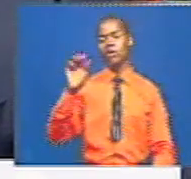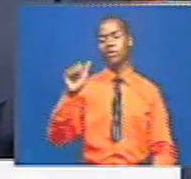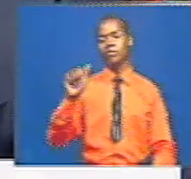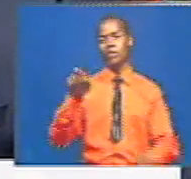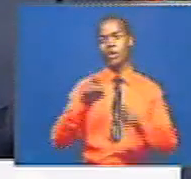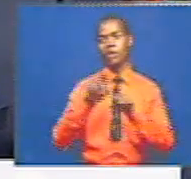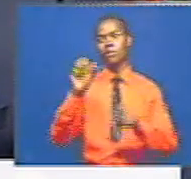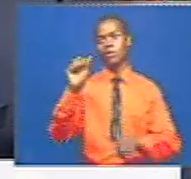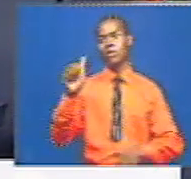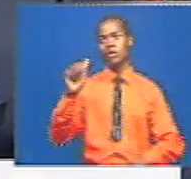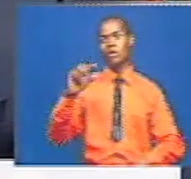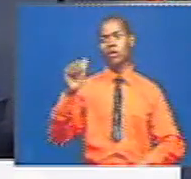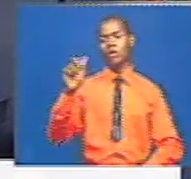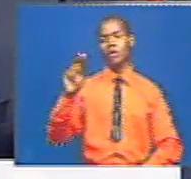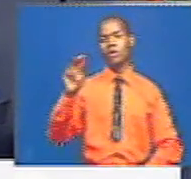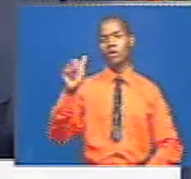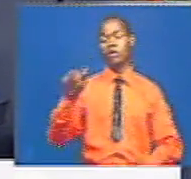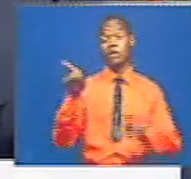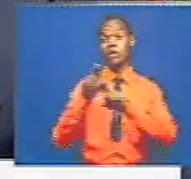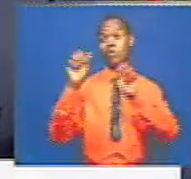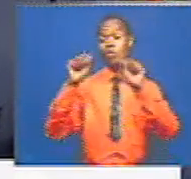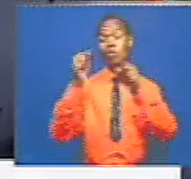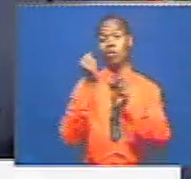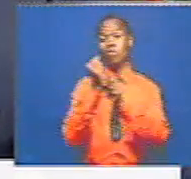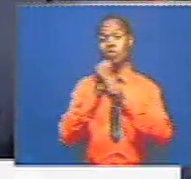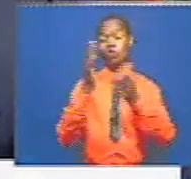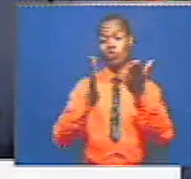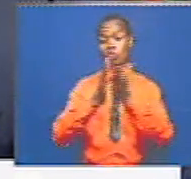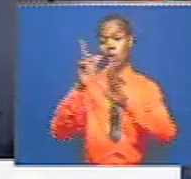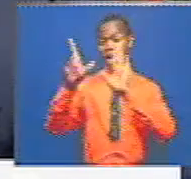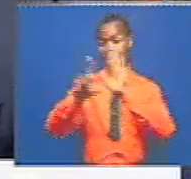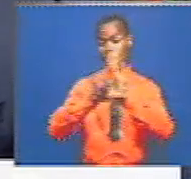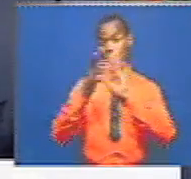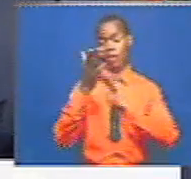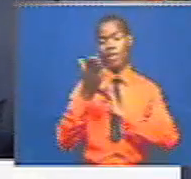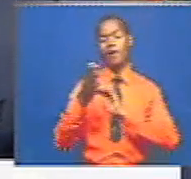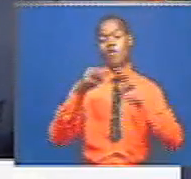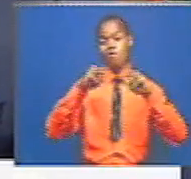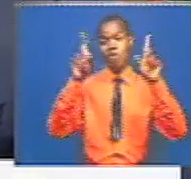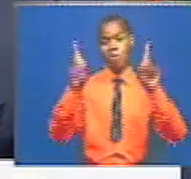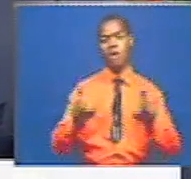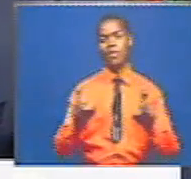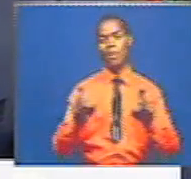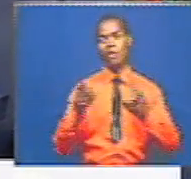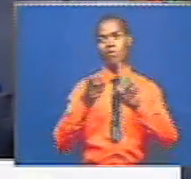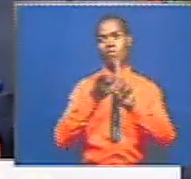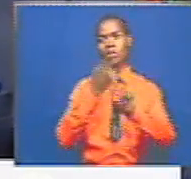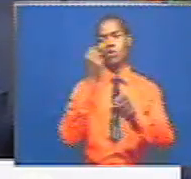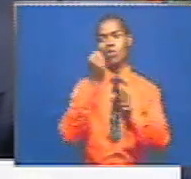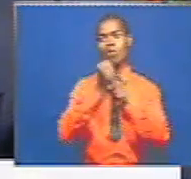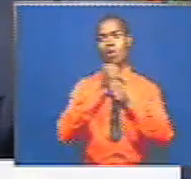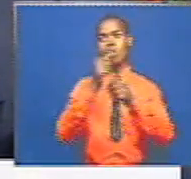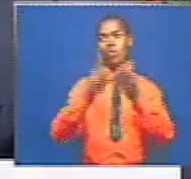and I can assure you, the law is there and it has to be followed. First, what we normally do, we